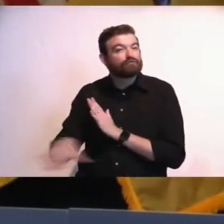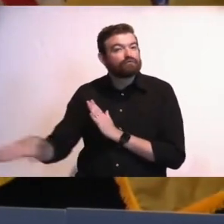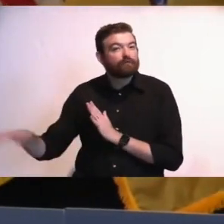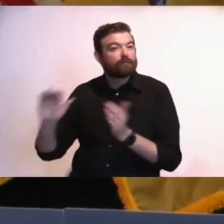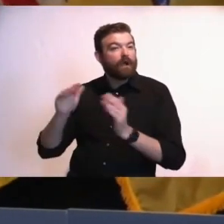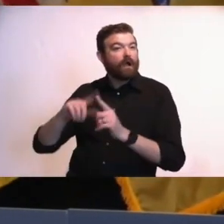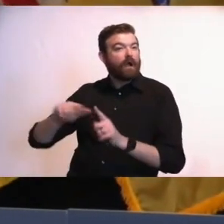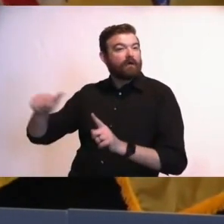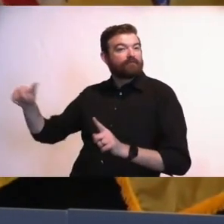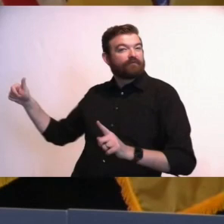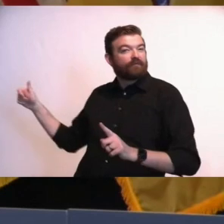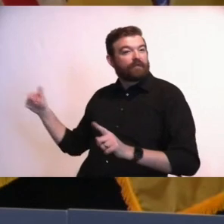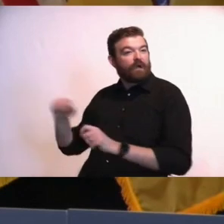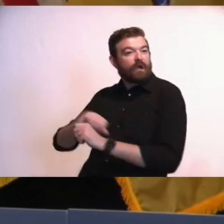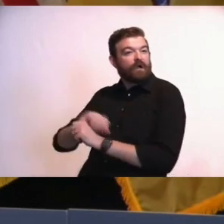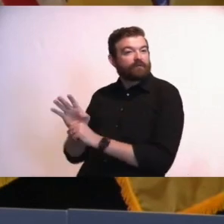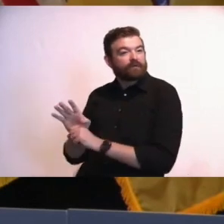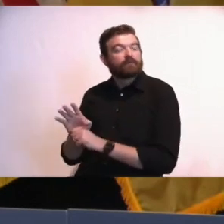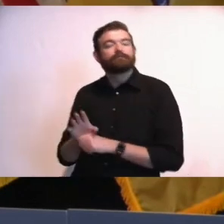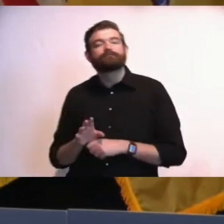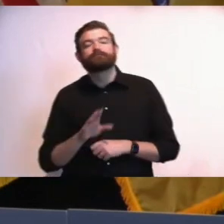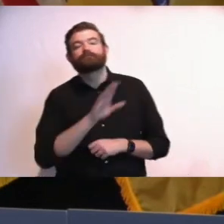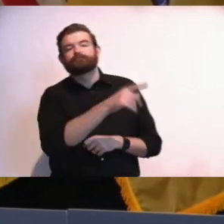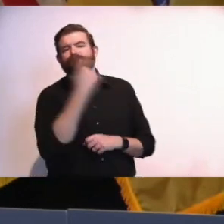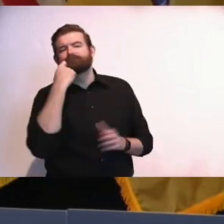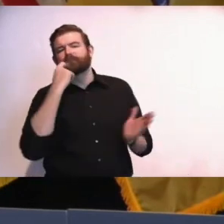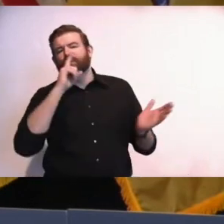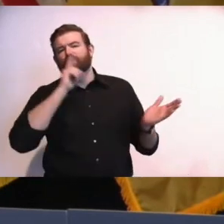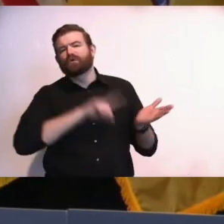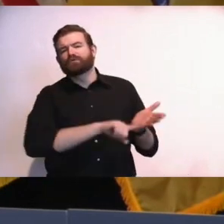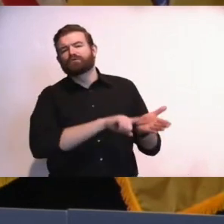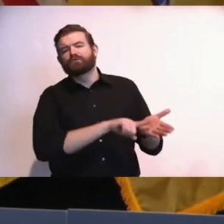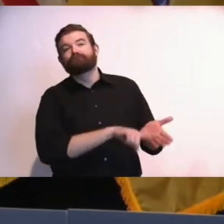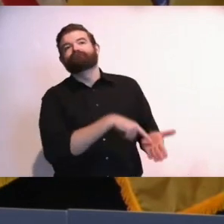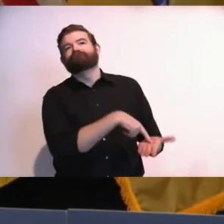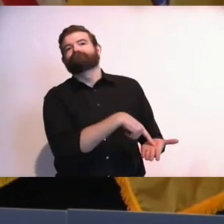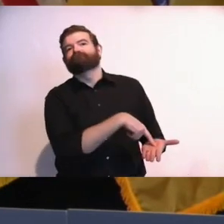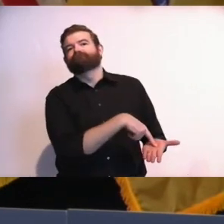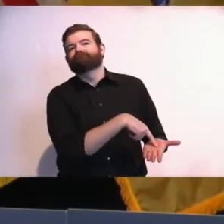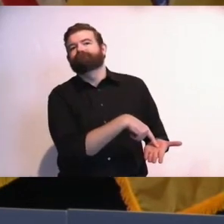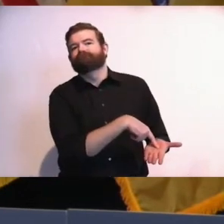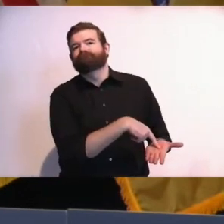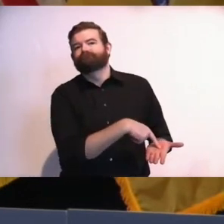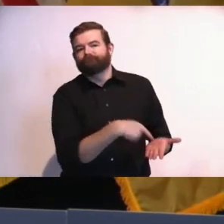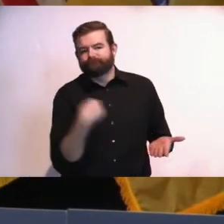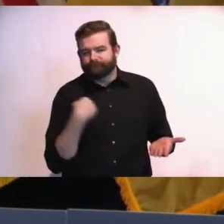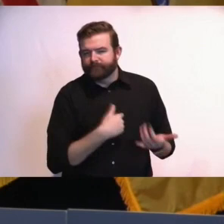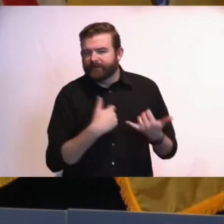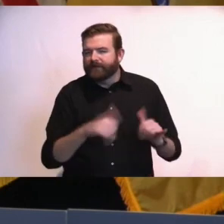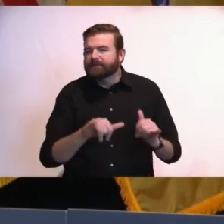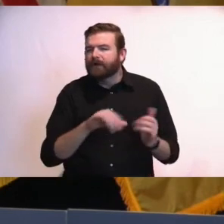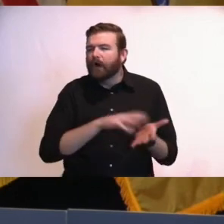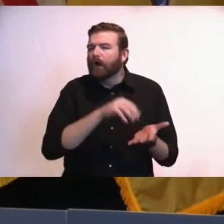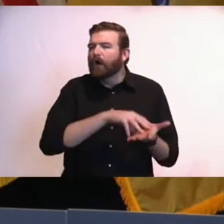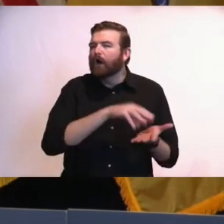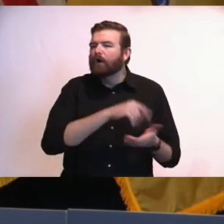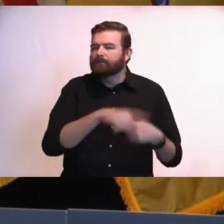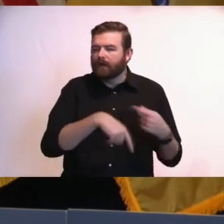Omicron, based on some recent data that's been, we're going to know more and more about Omicron as the weeks go